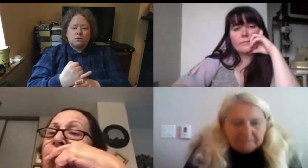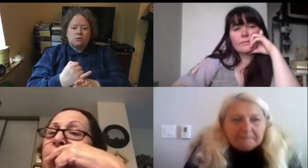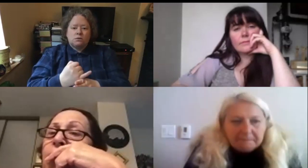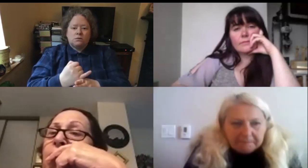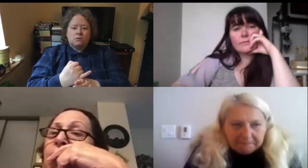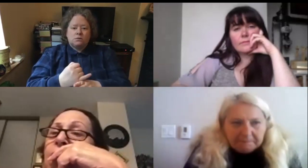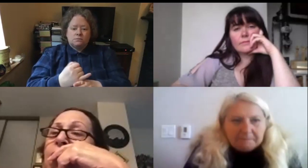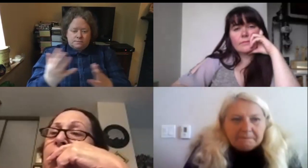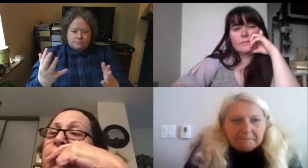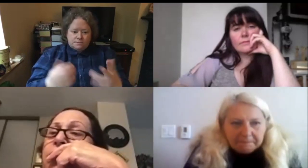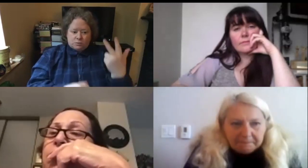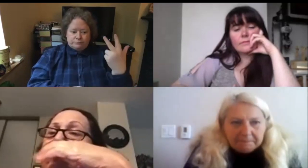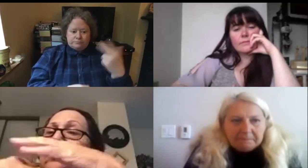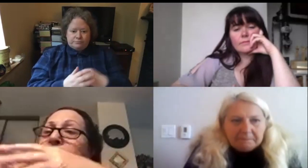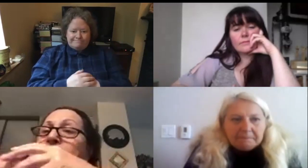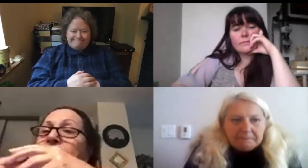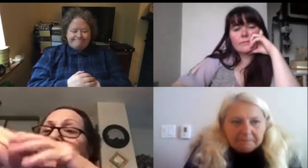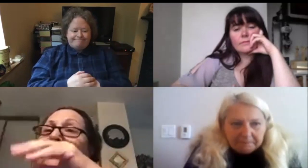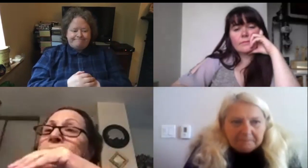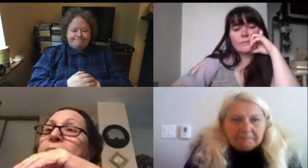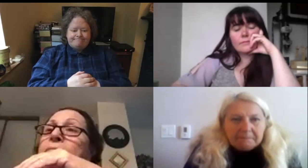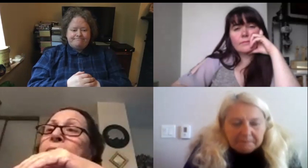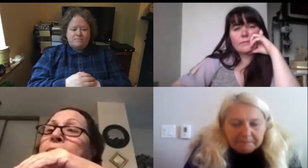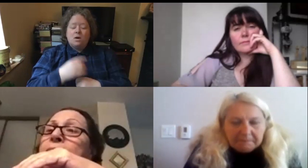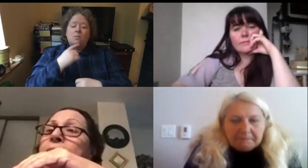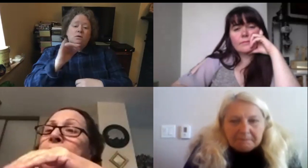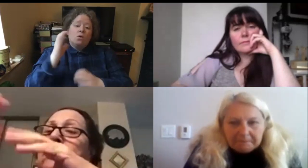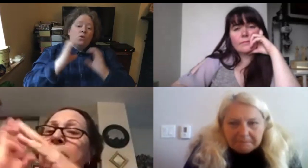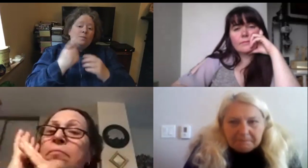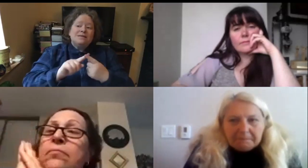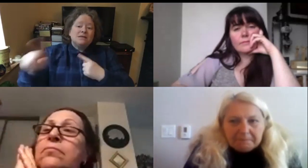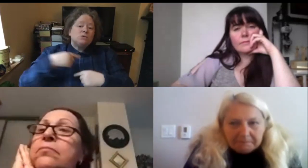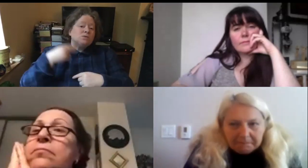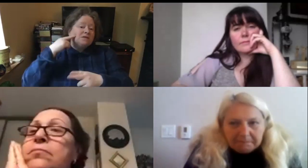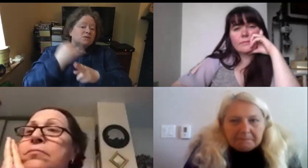or an immersed Jewish school. So those were the three.